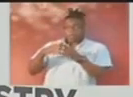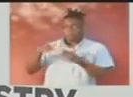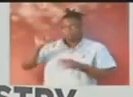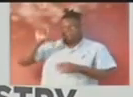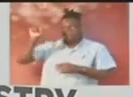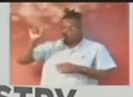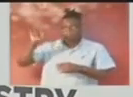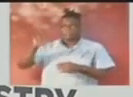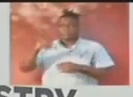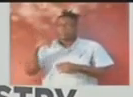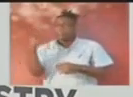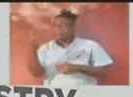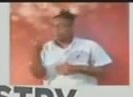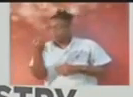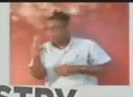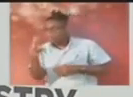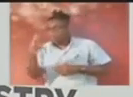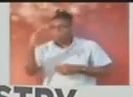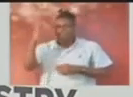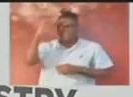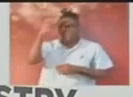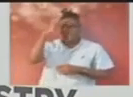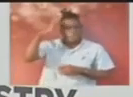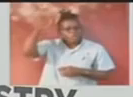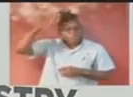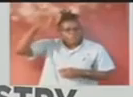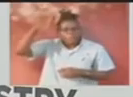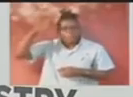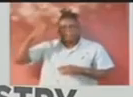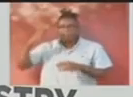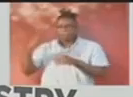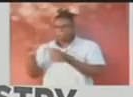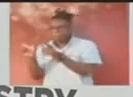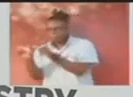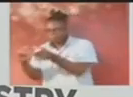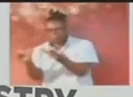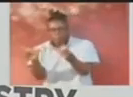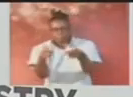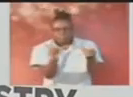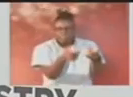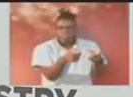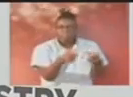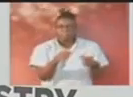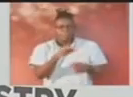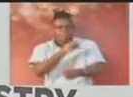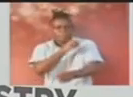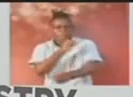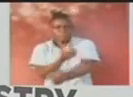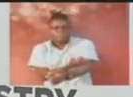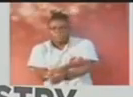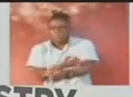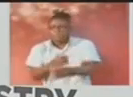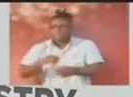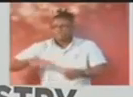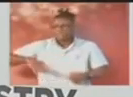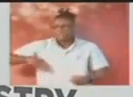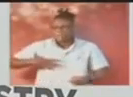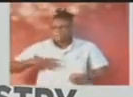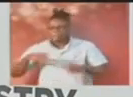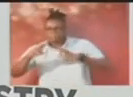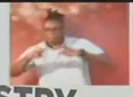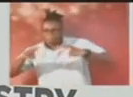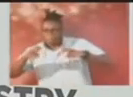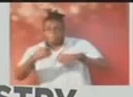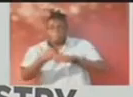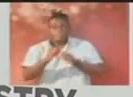European Medicines Agency, and you also have a similar regulatory authority in the UK and in Canada and